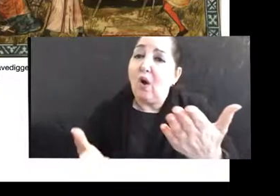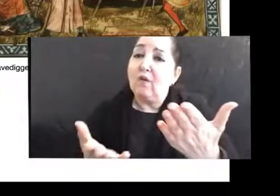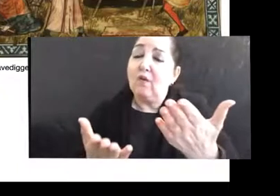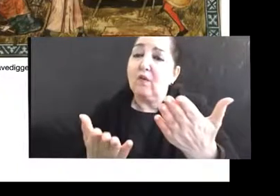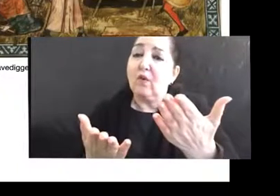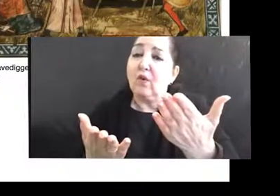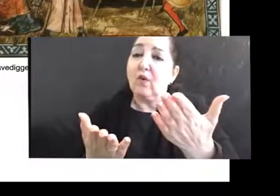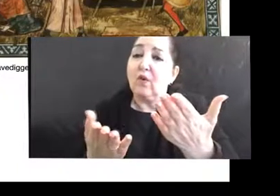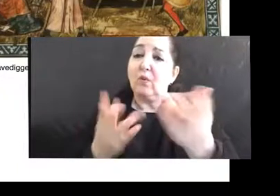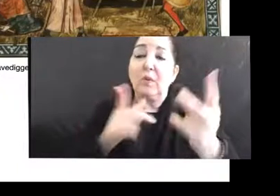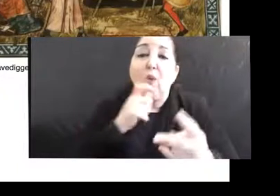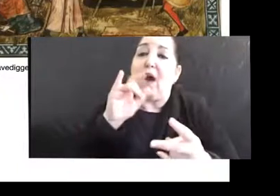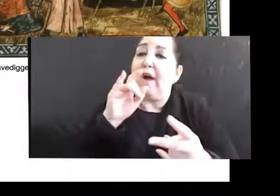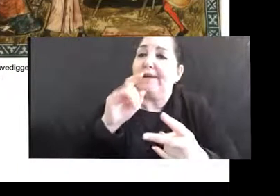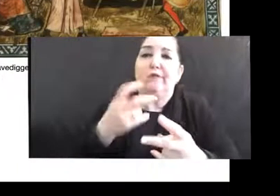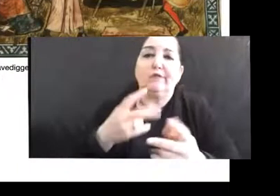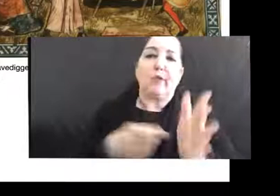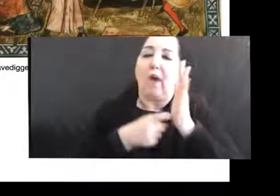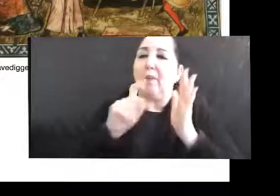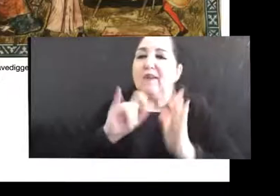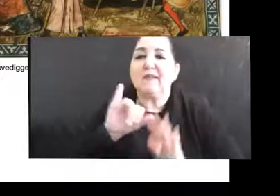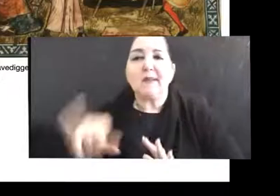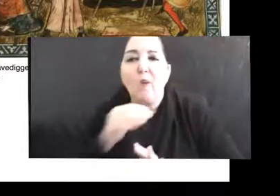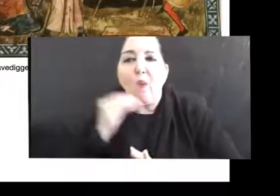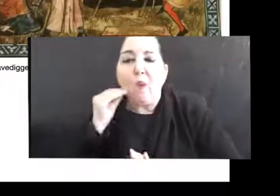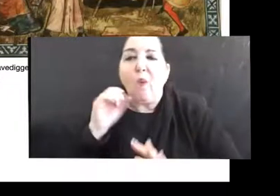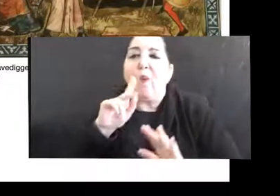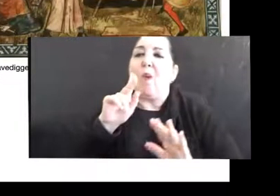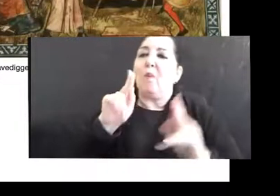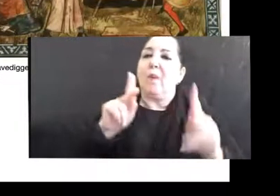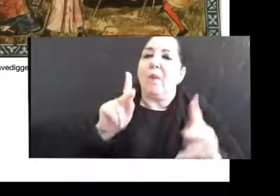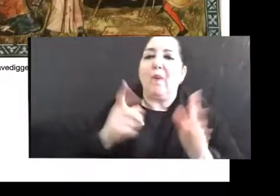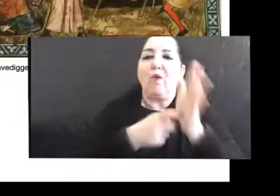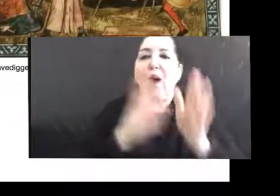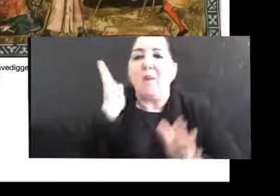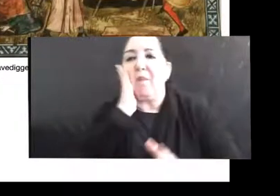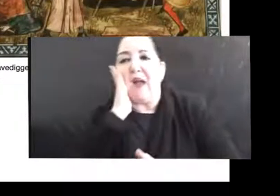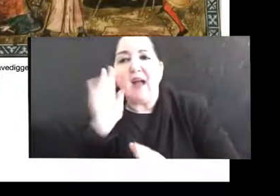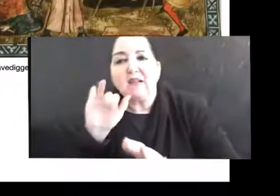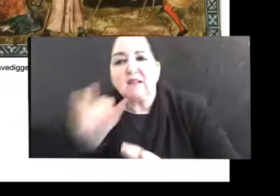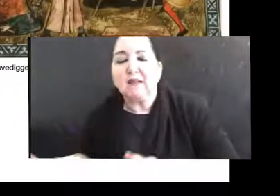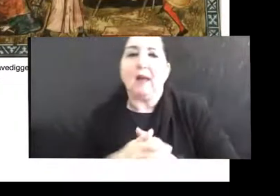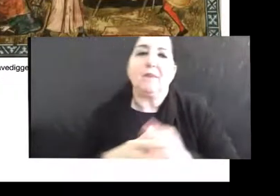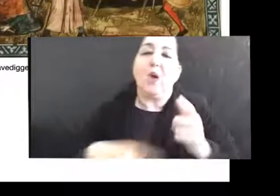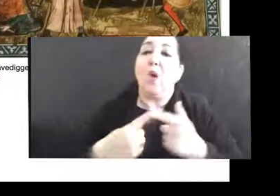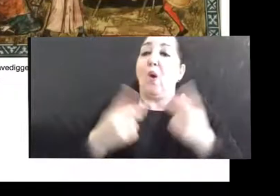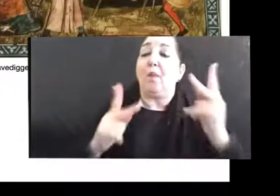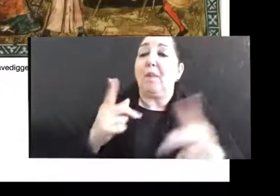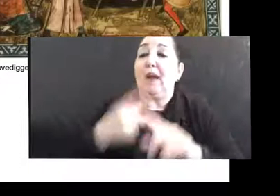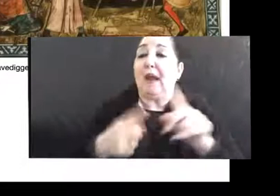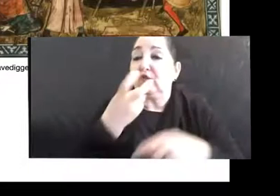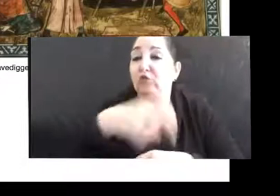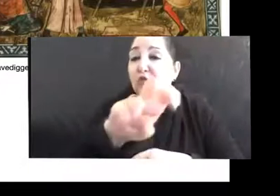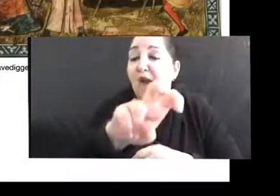know, offer people who have to stay at home, people who are in bed, people who can't travel for